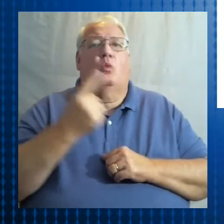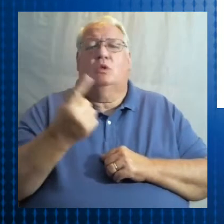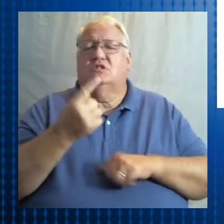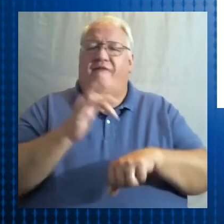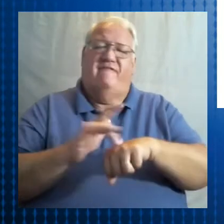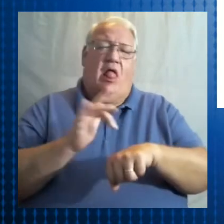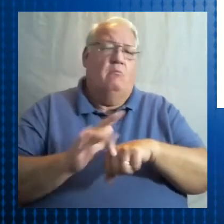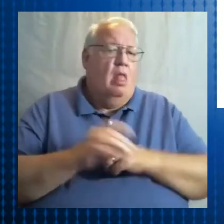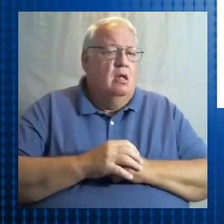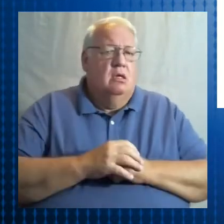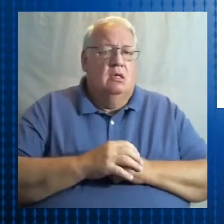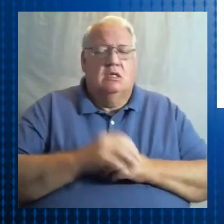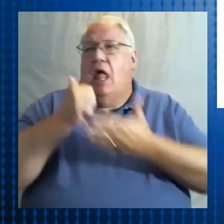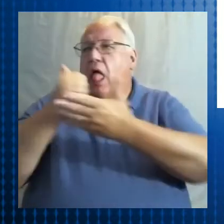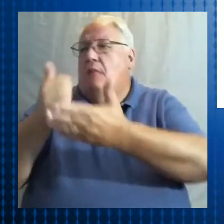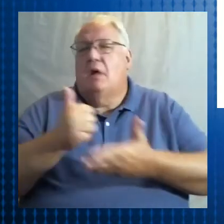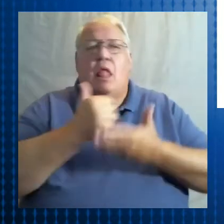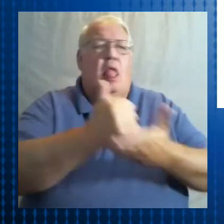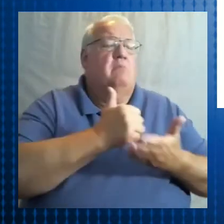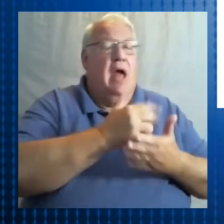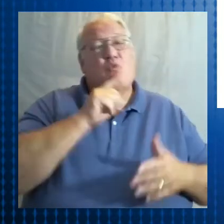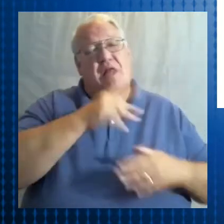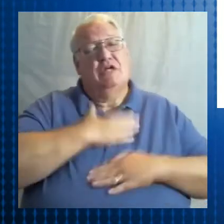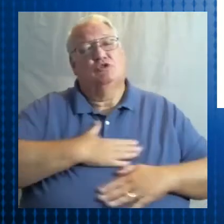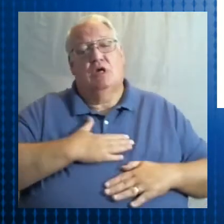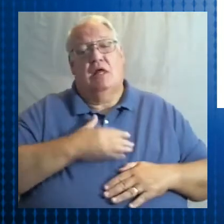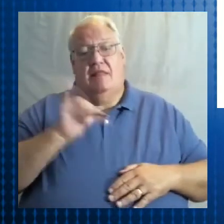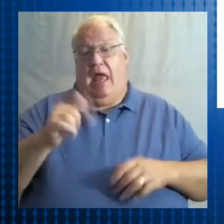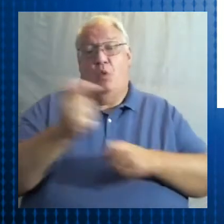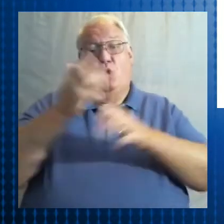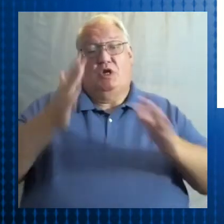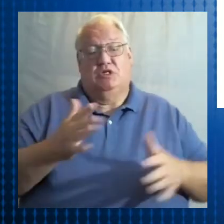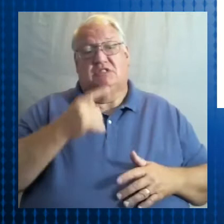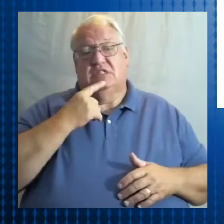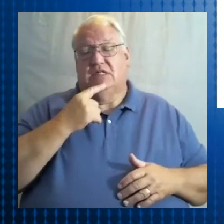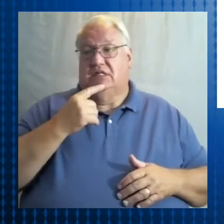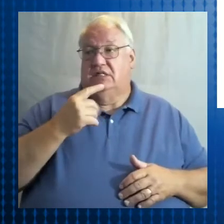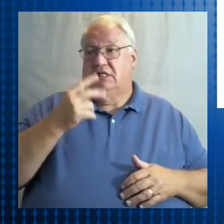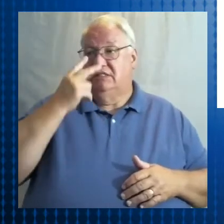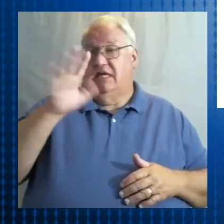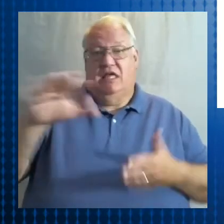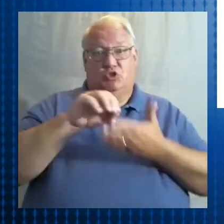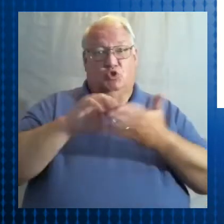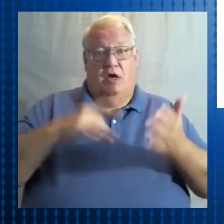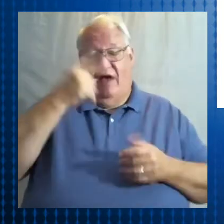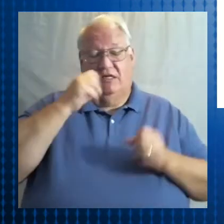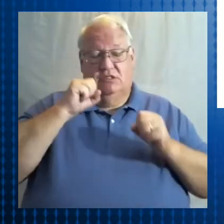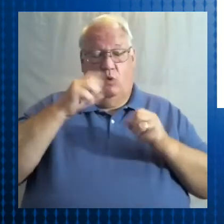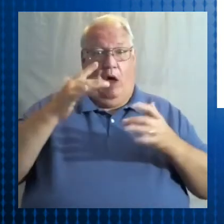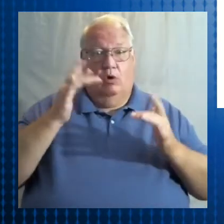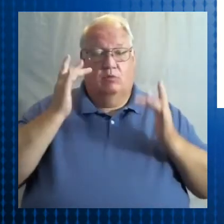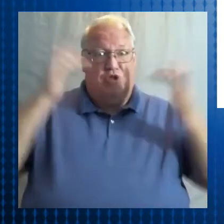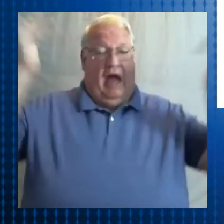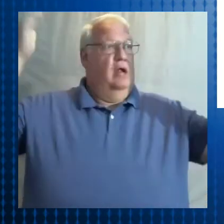to help others and enjoys doing it. Our winner says that seeing a student's face light up when they master a new skill